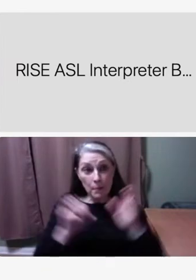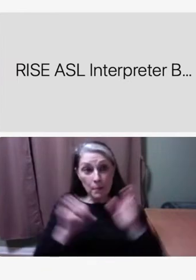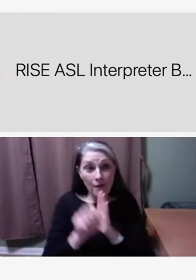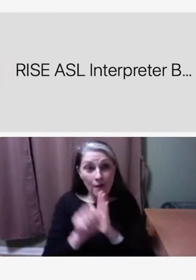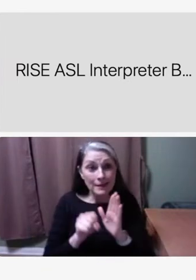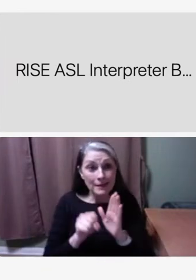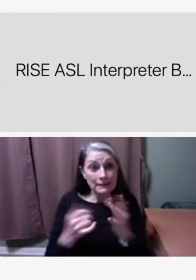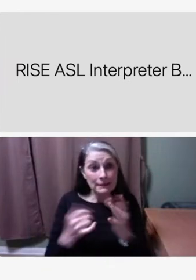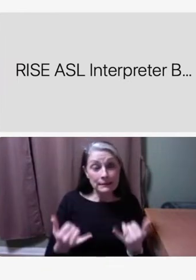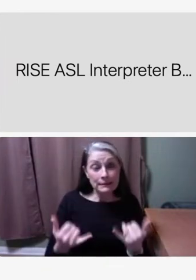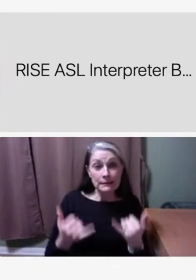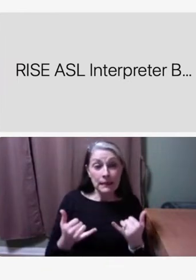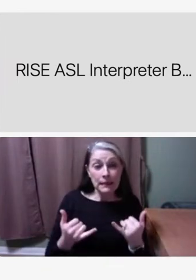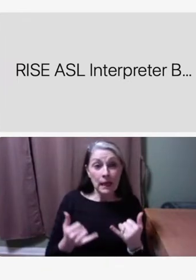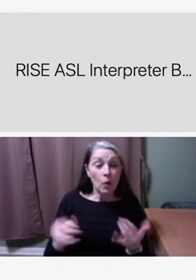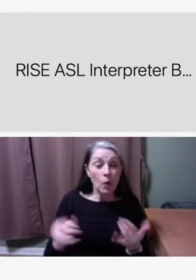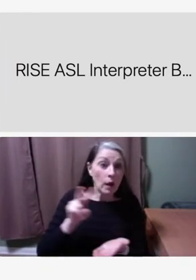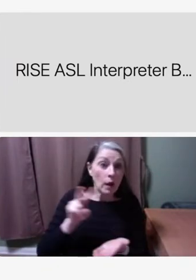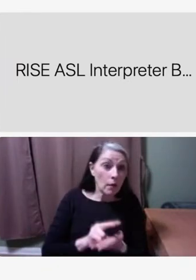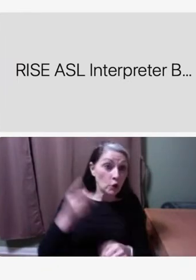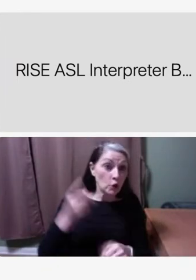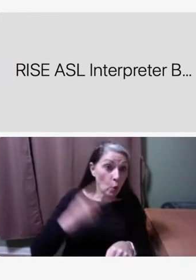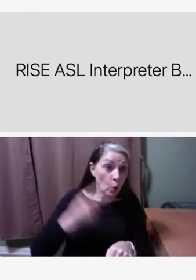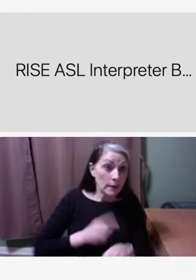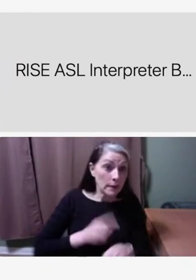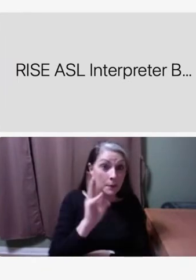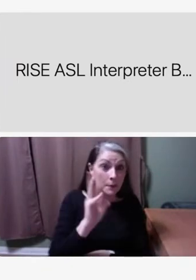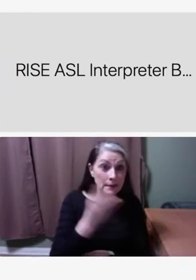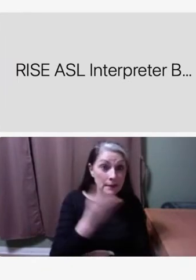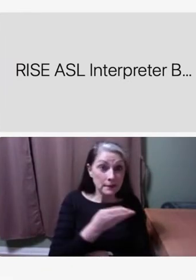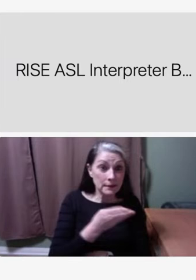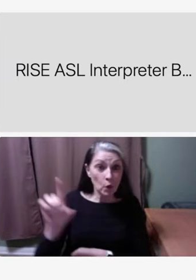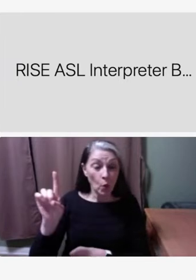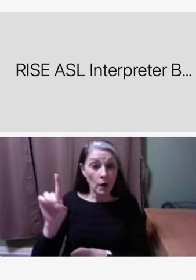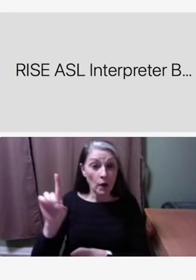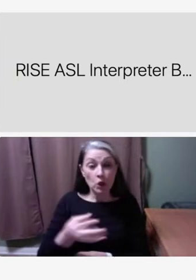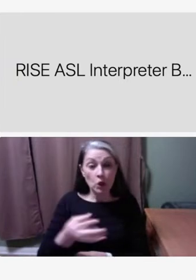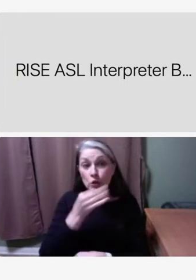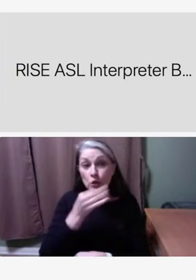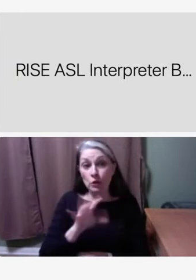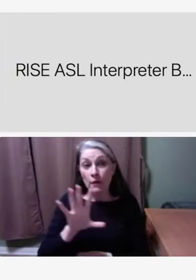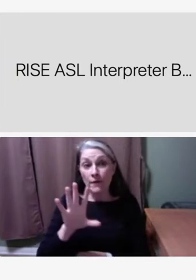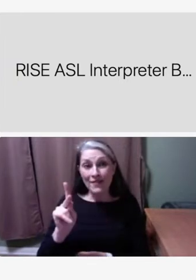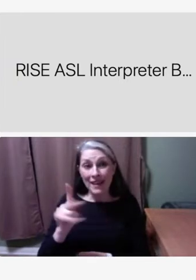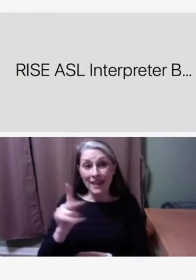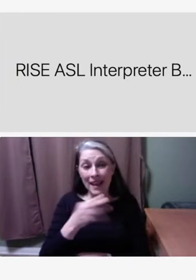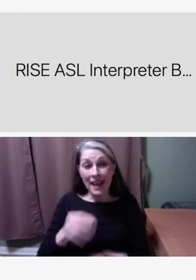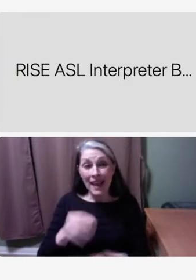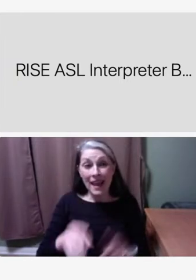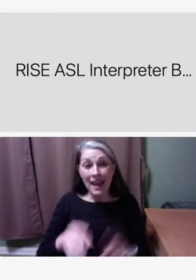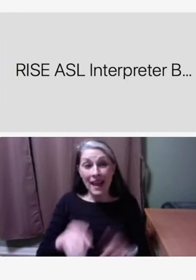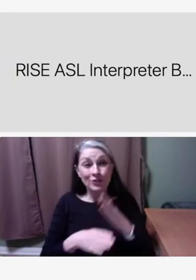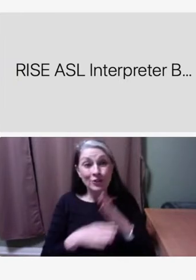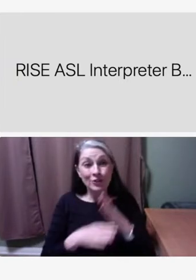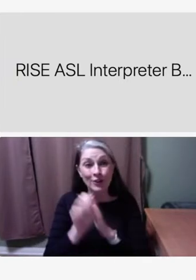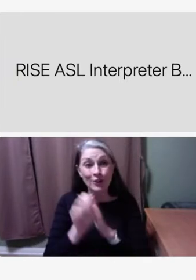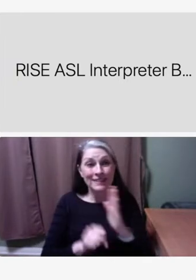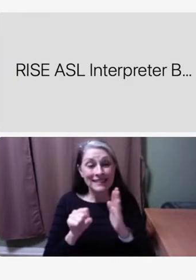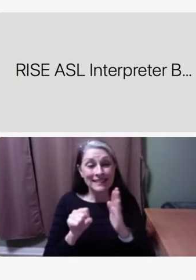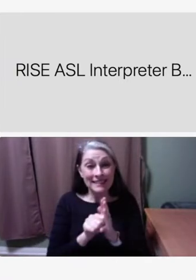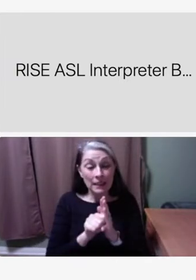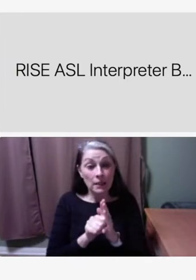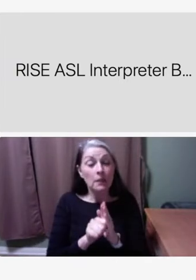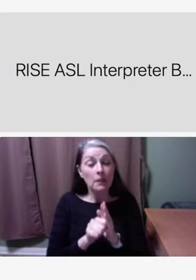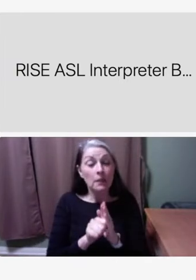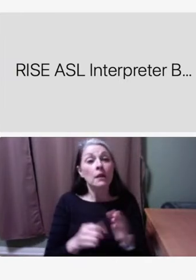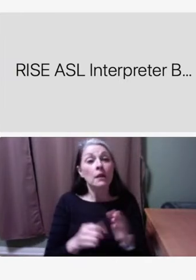time, 6-1. And coming soon, we have the 5K and the soccer season. We play in a continuation league with other schools in San Bernardino and